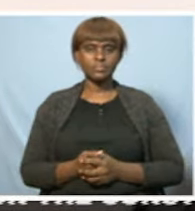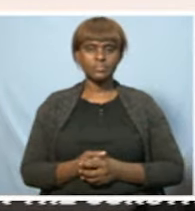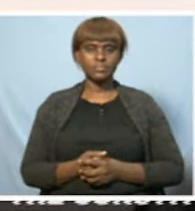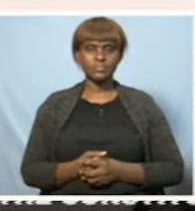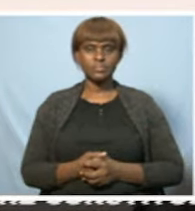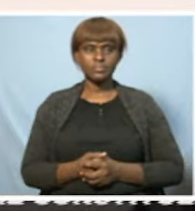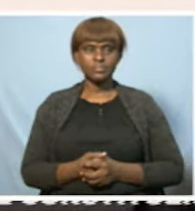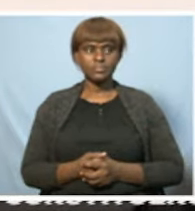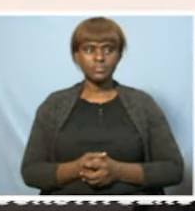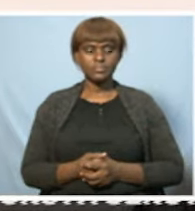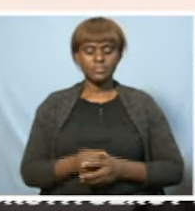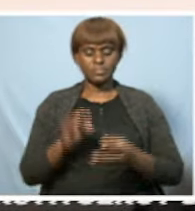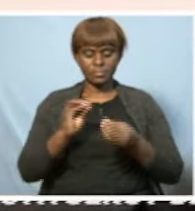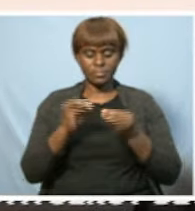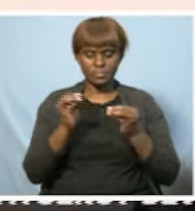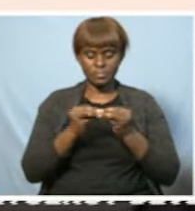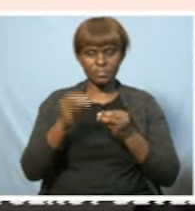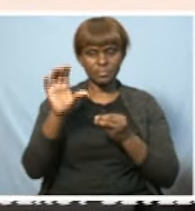Your appendix is...